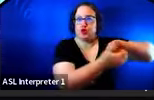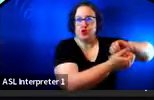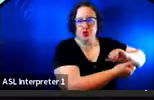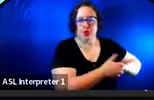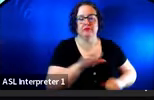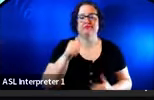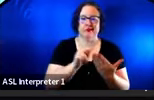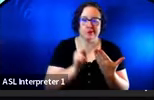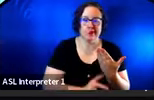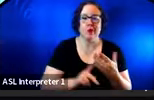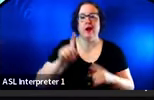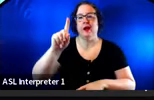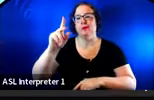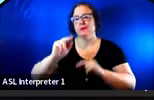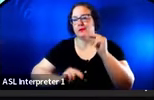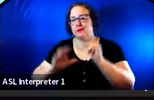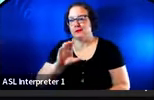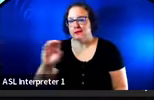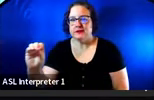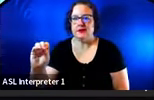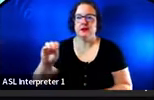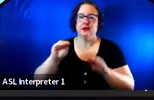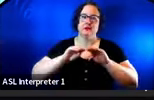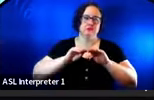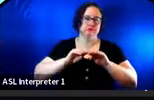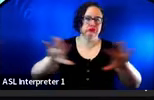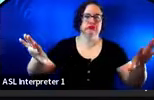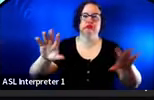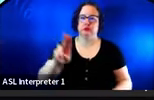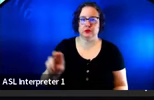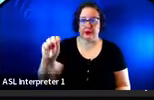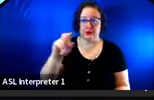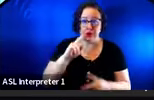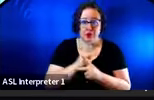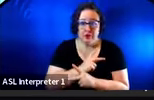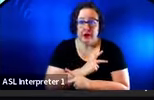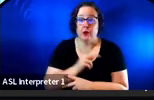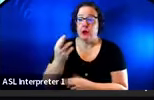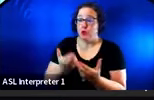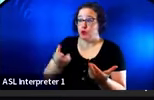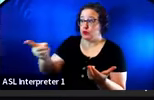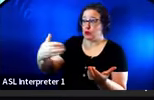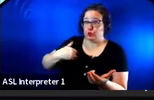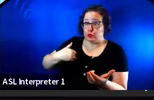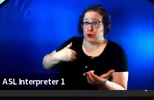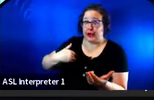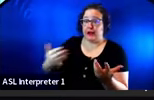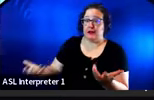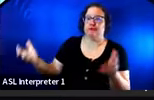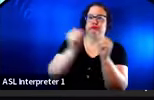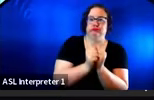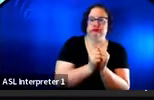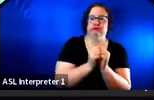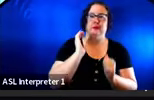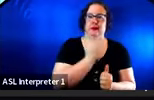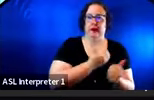and different facilities and organizations across the United States to figure out what resources you all have combined with the resources that